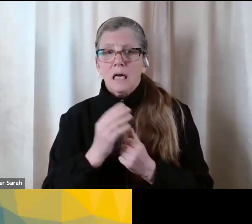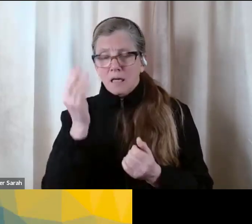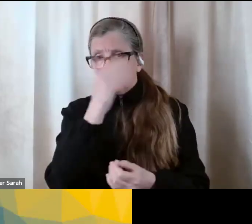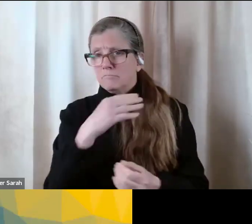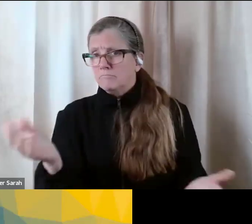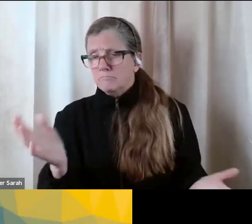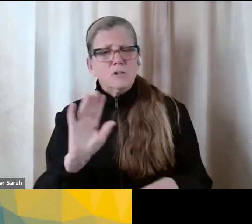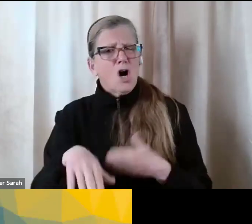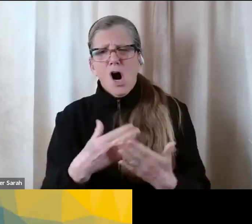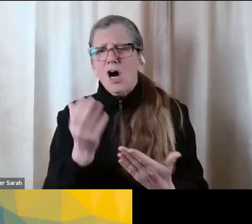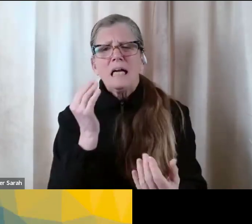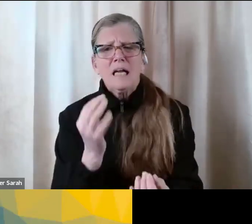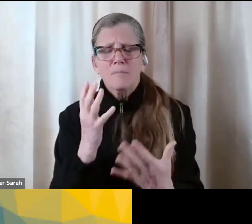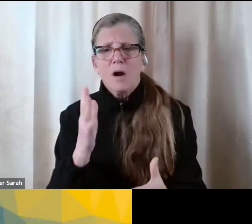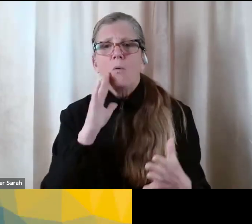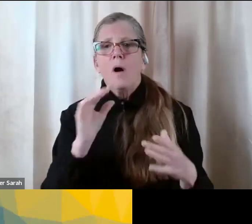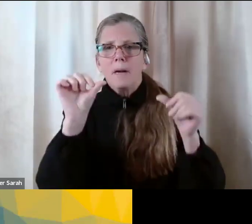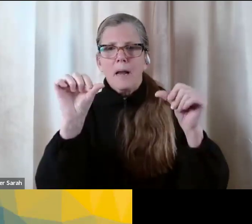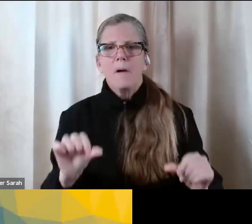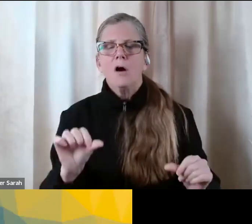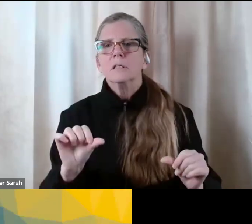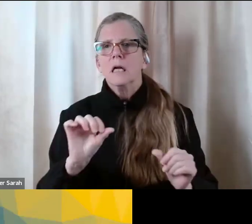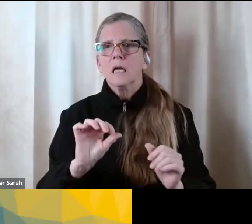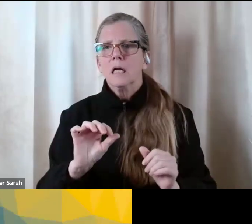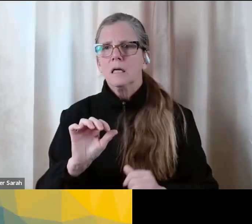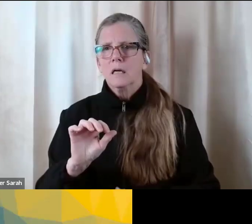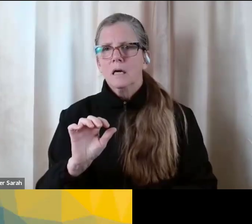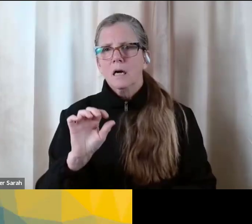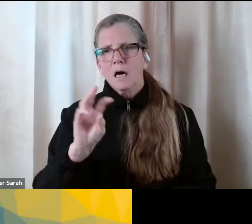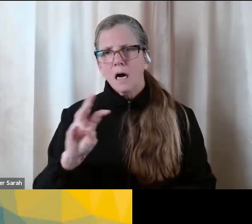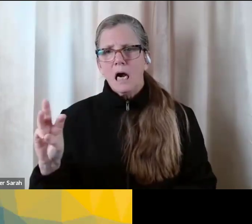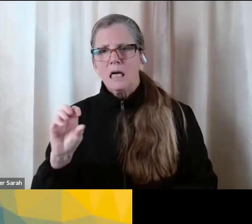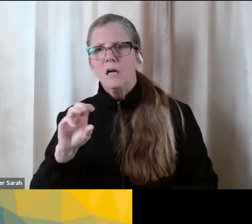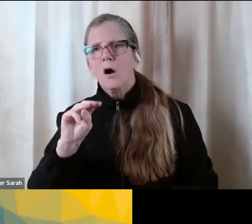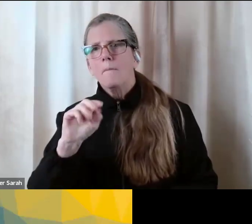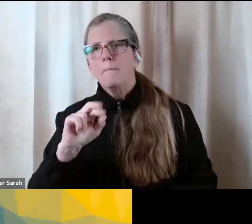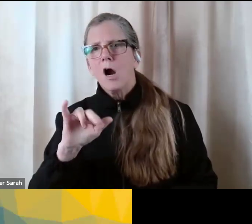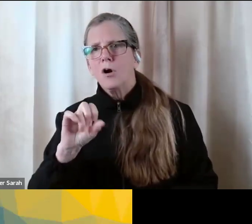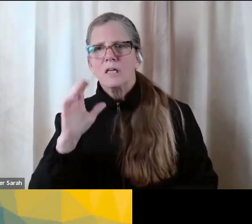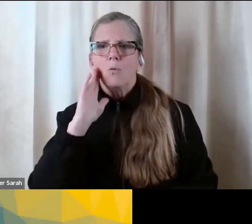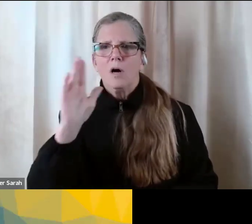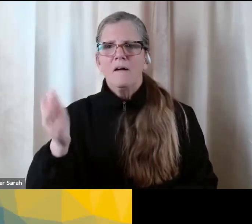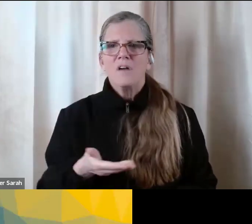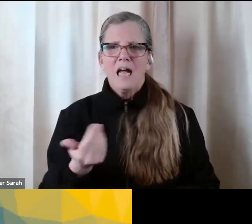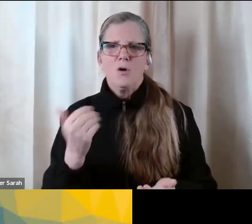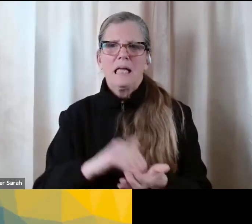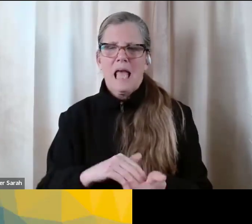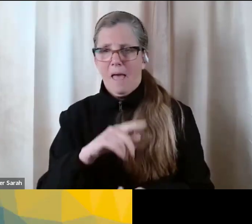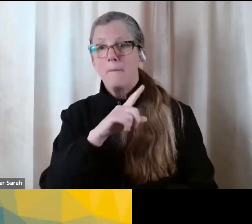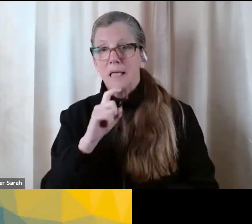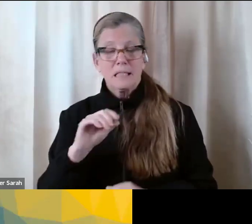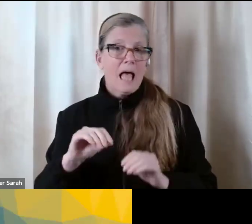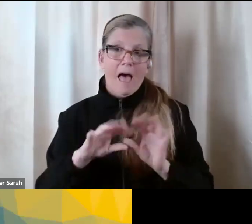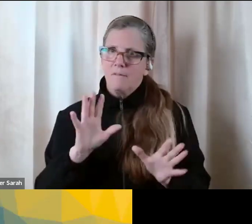will be posted online. And Marissa, we're going to have to ask you back, given this is going to be an iterative